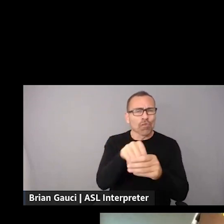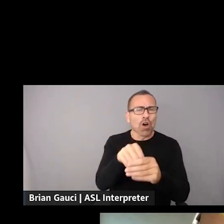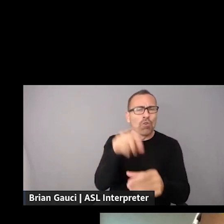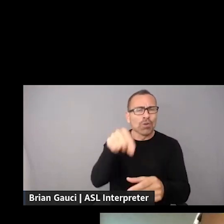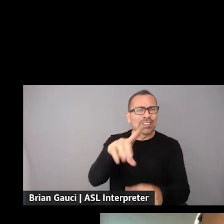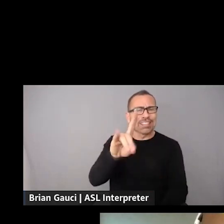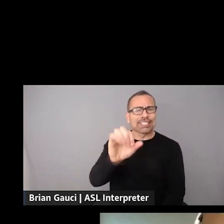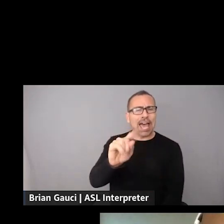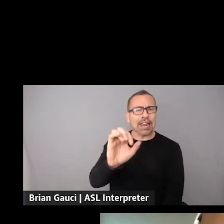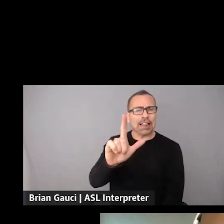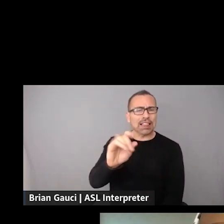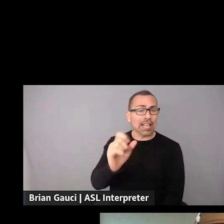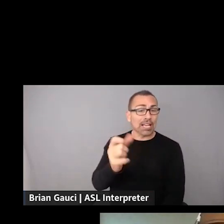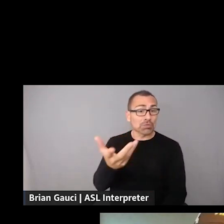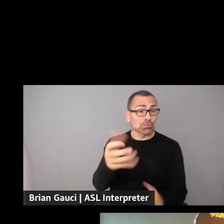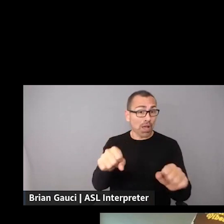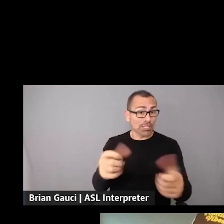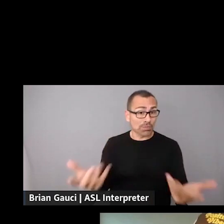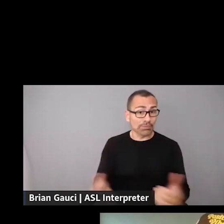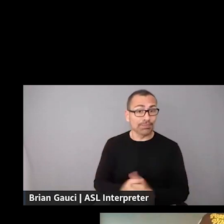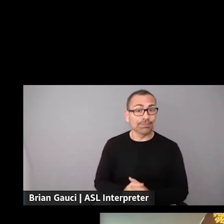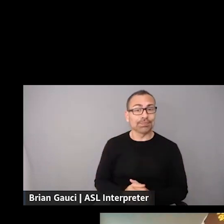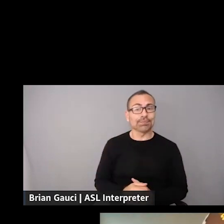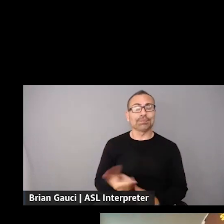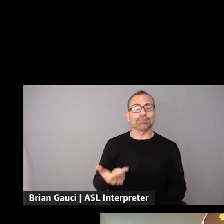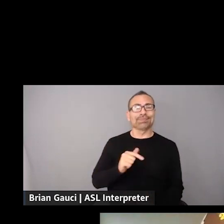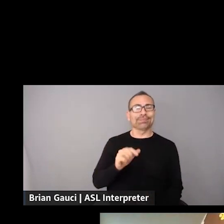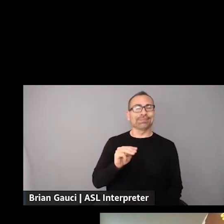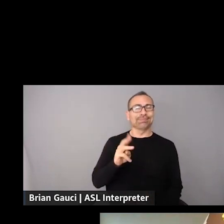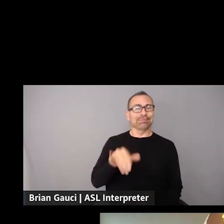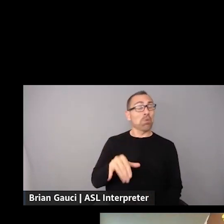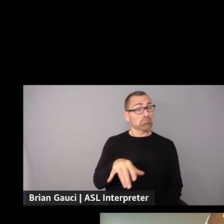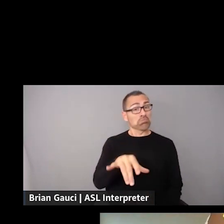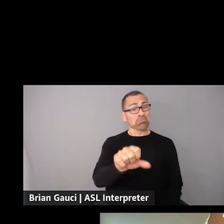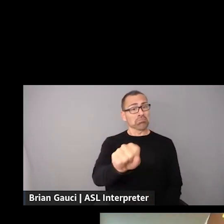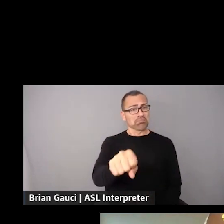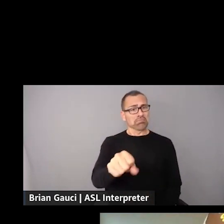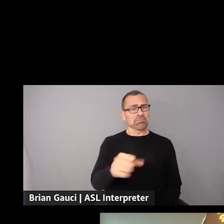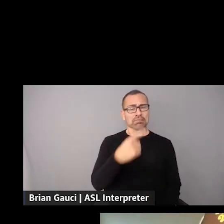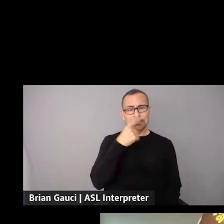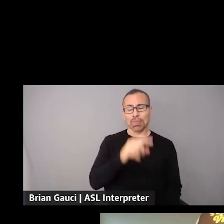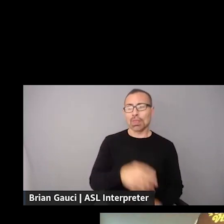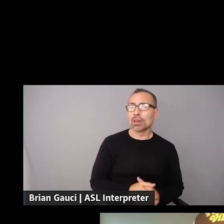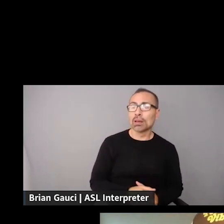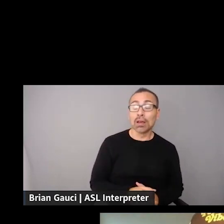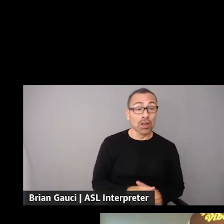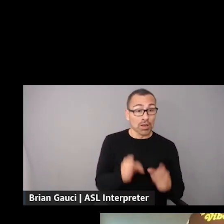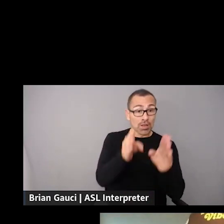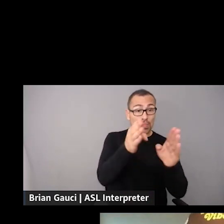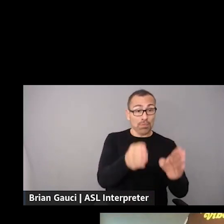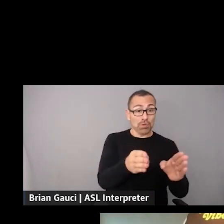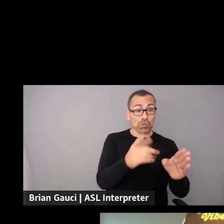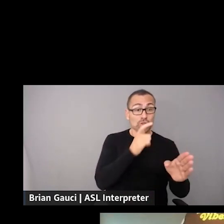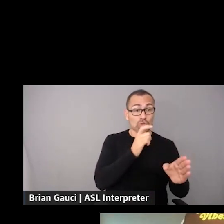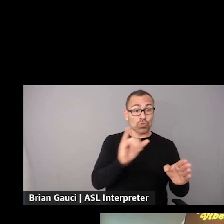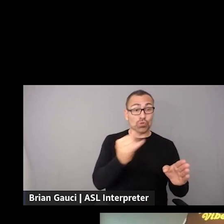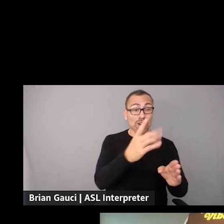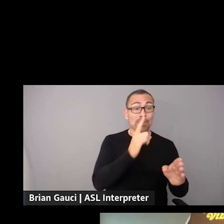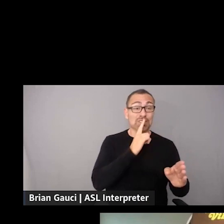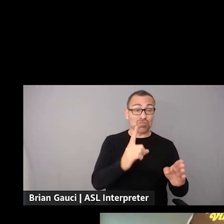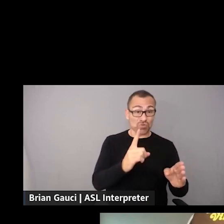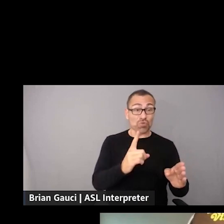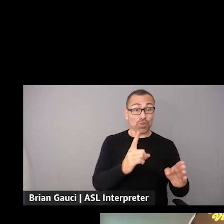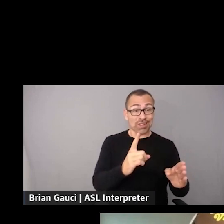Formation? Yes, definitely. So you start with sort of the person whose job is really curating the data for